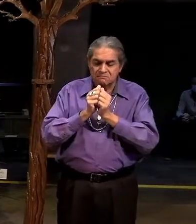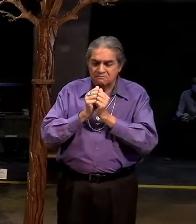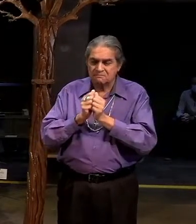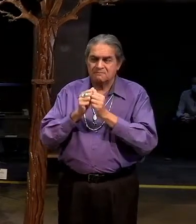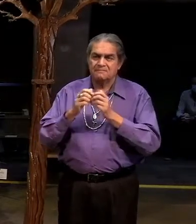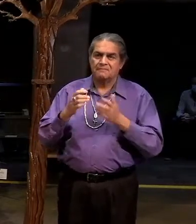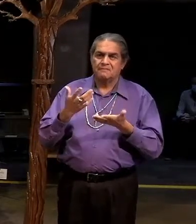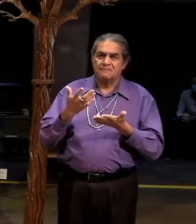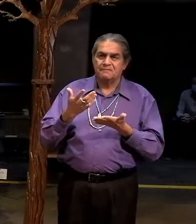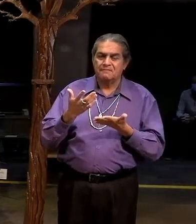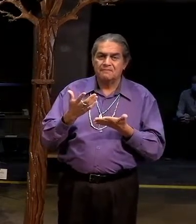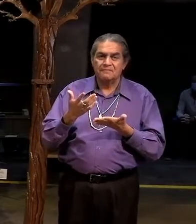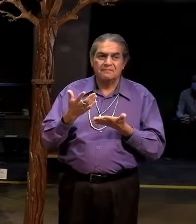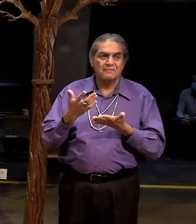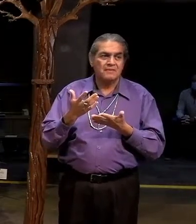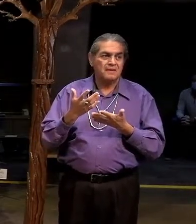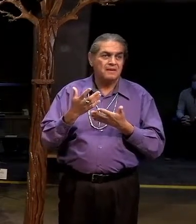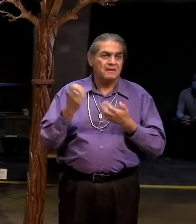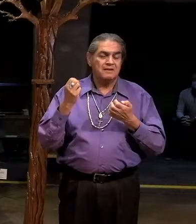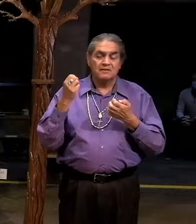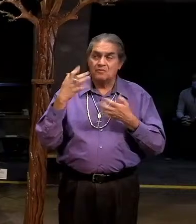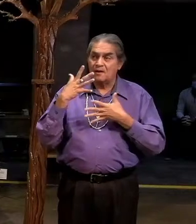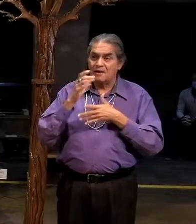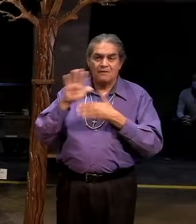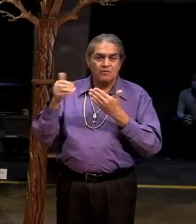The fright of the whole event.